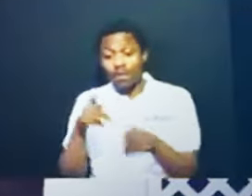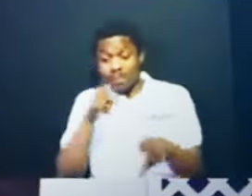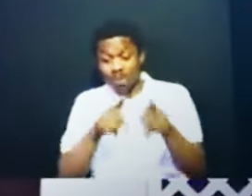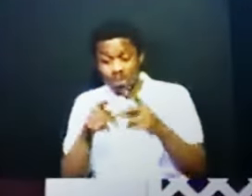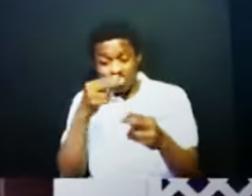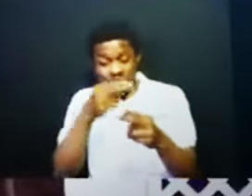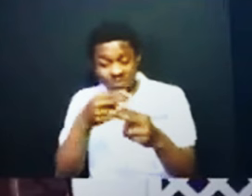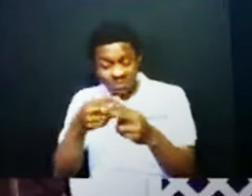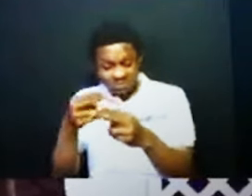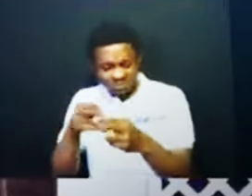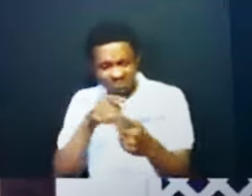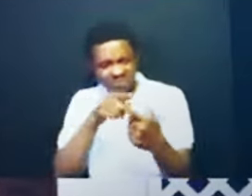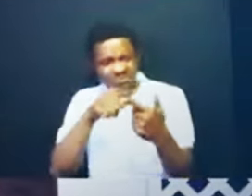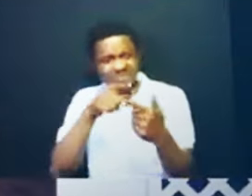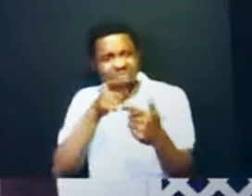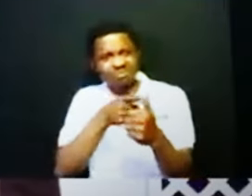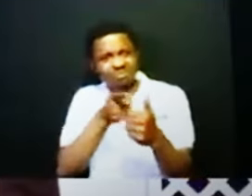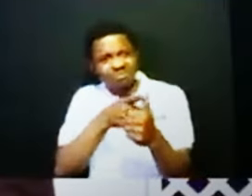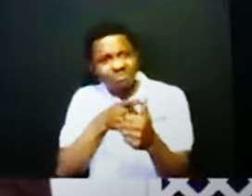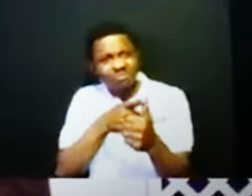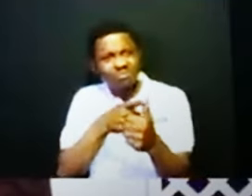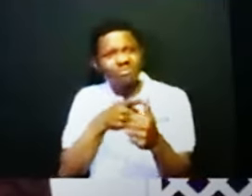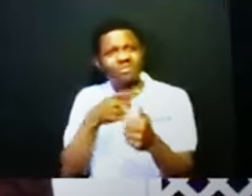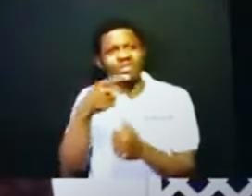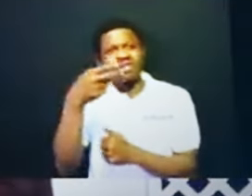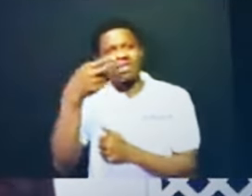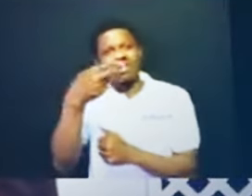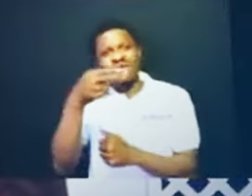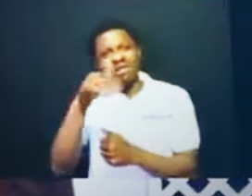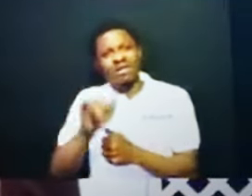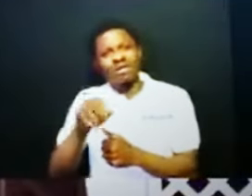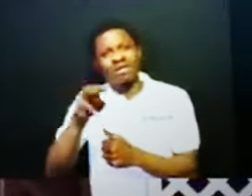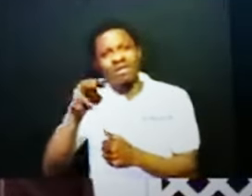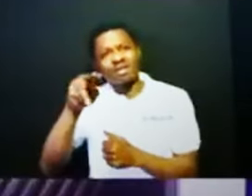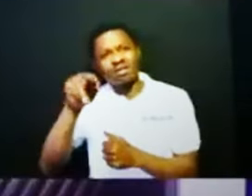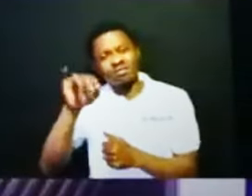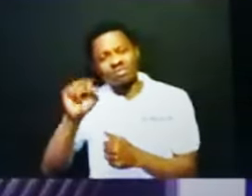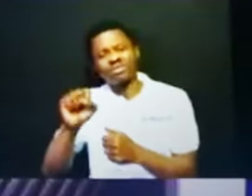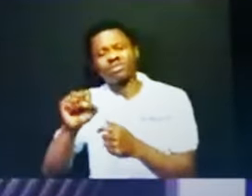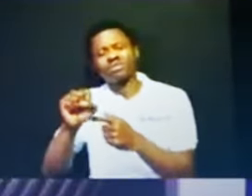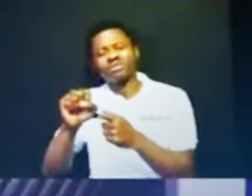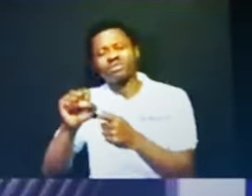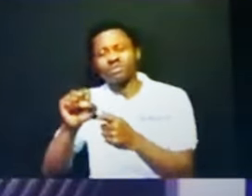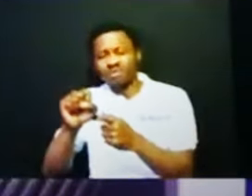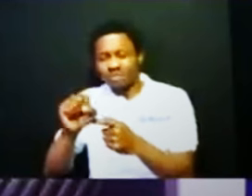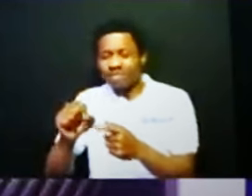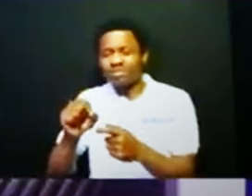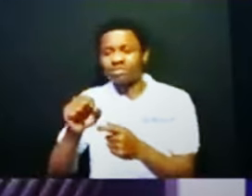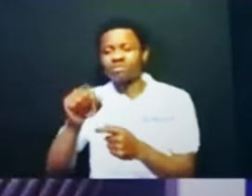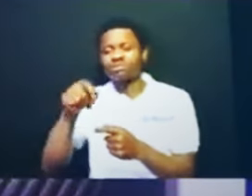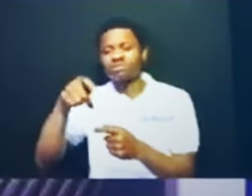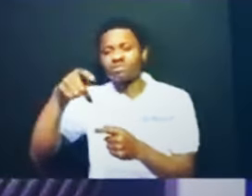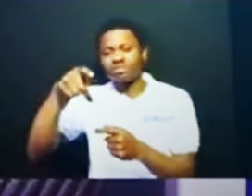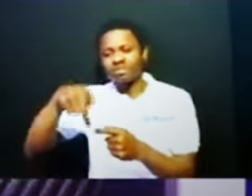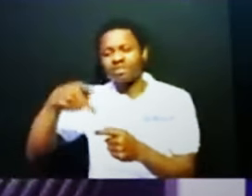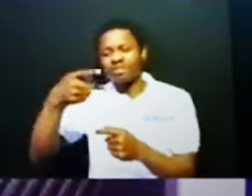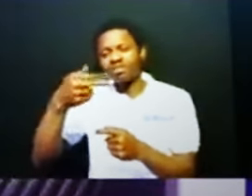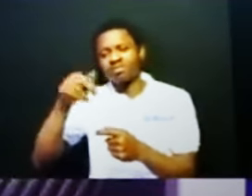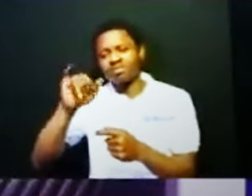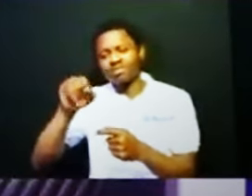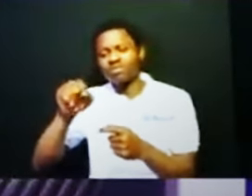se yarboni na womubi any Hymenio any Phileto. Who have departed from the